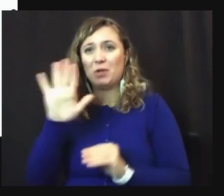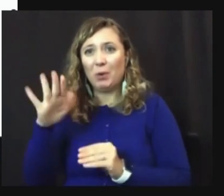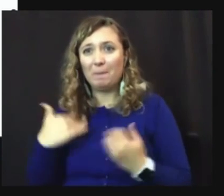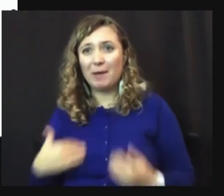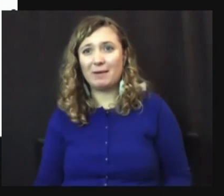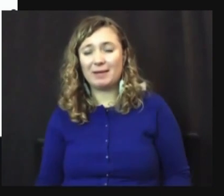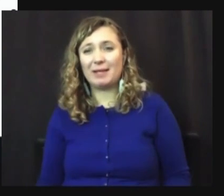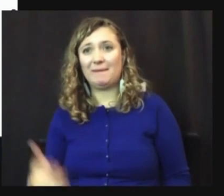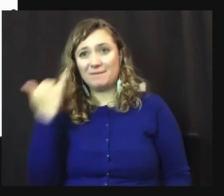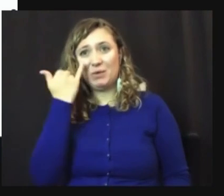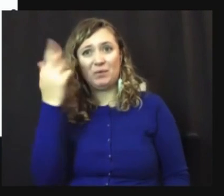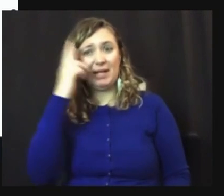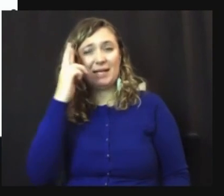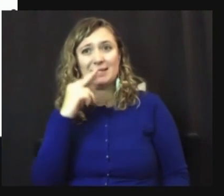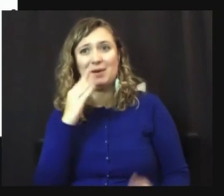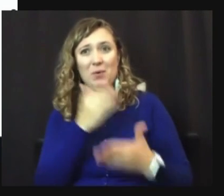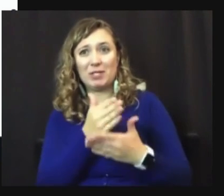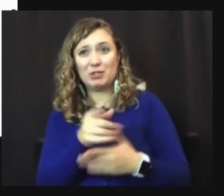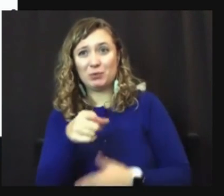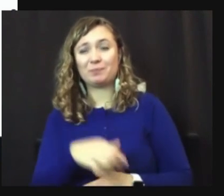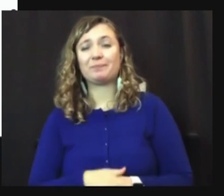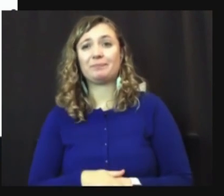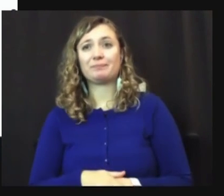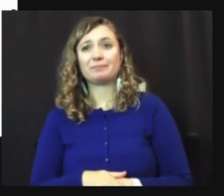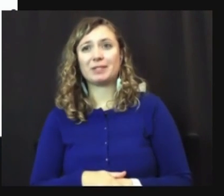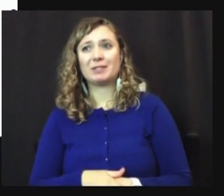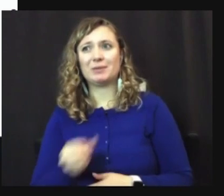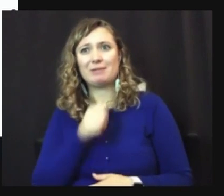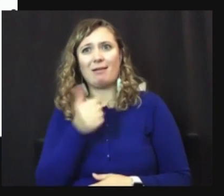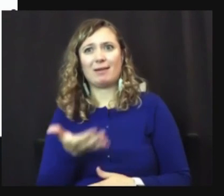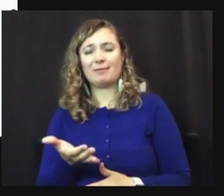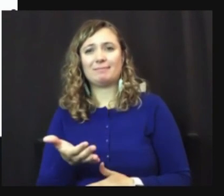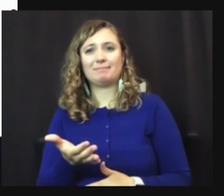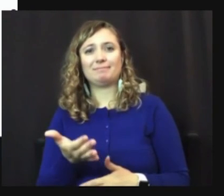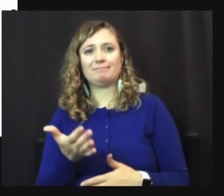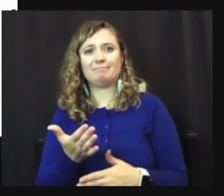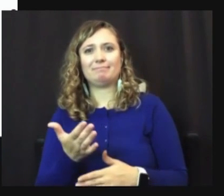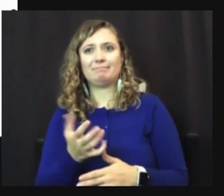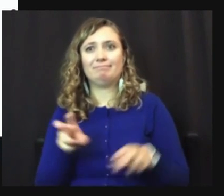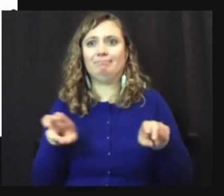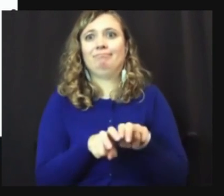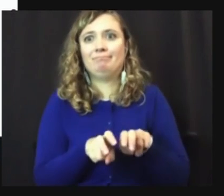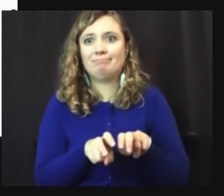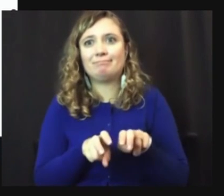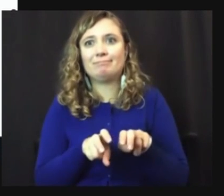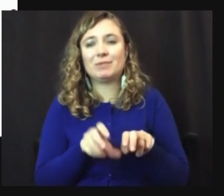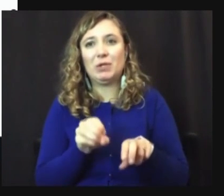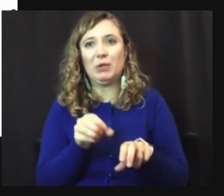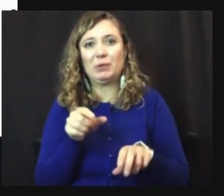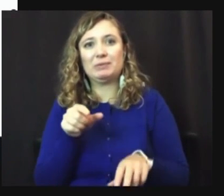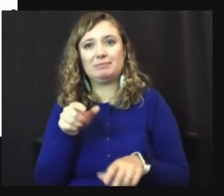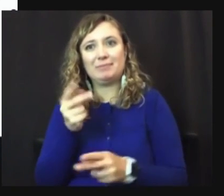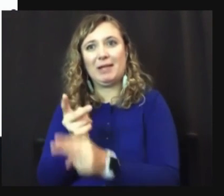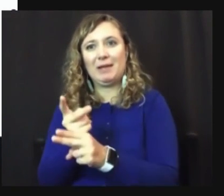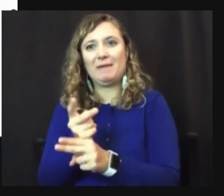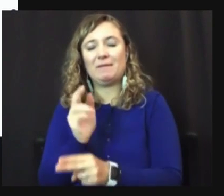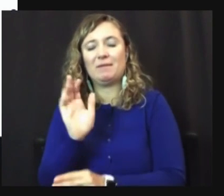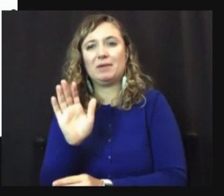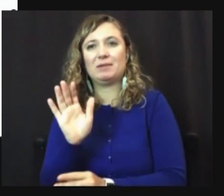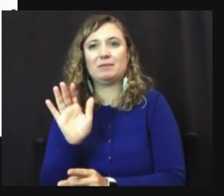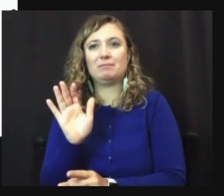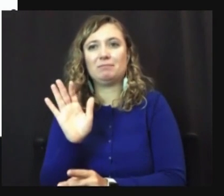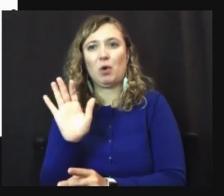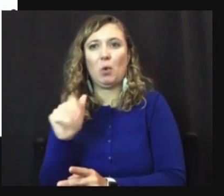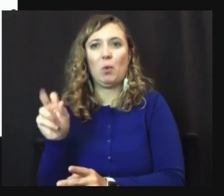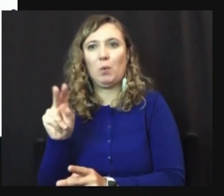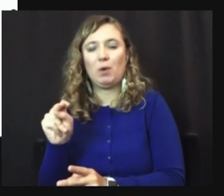the stimming is not like right in front of you. So you can take care of your own, like maybe it's visually difficult. So you can take